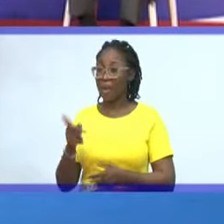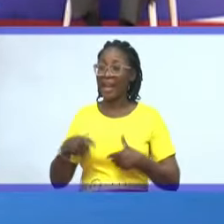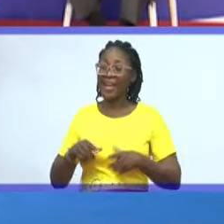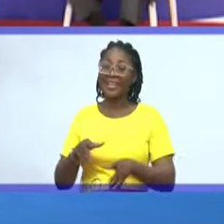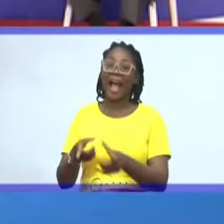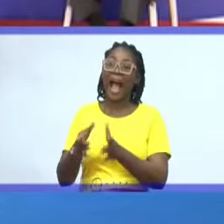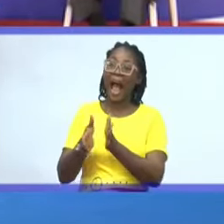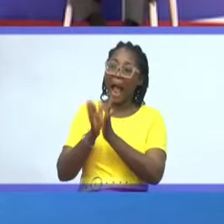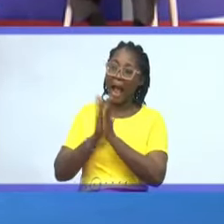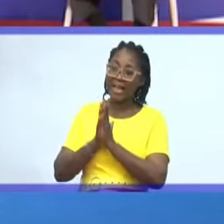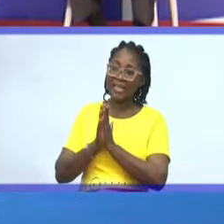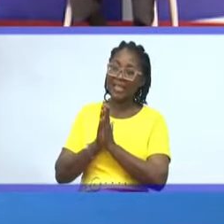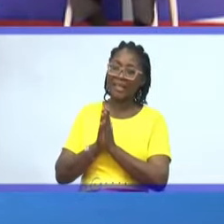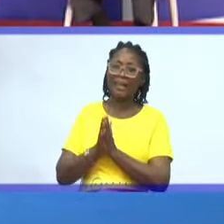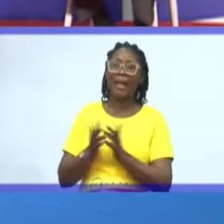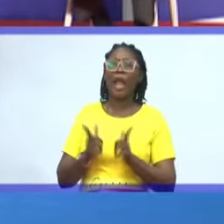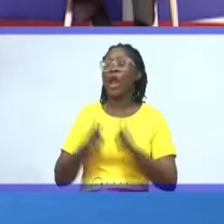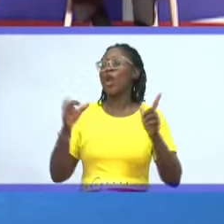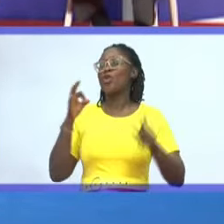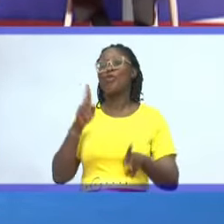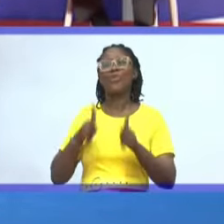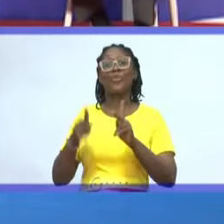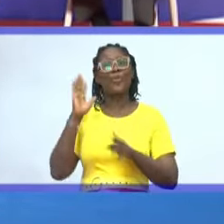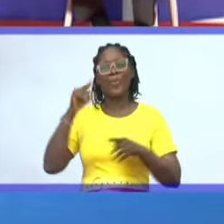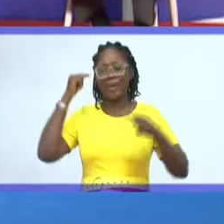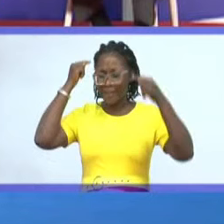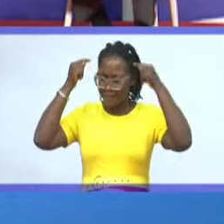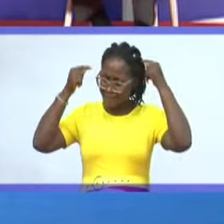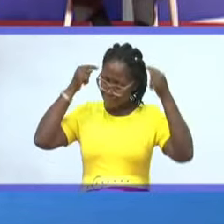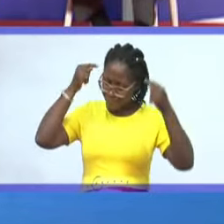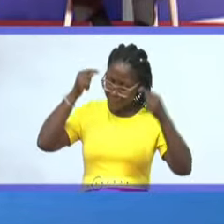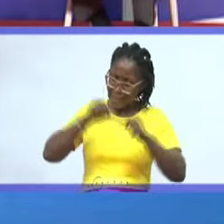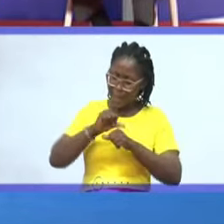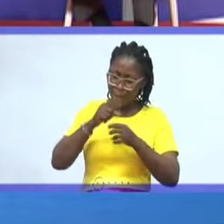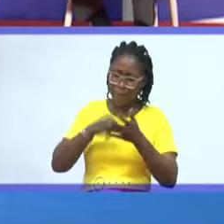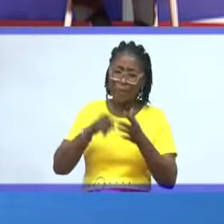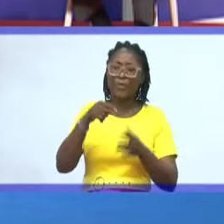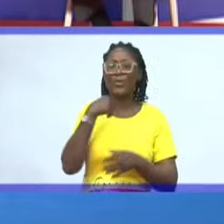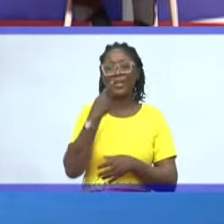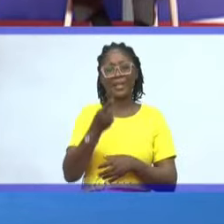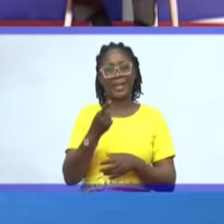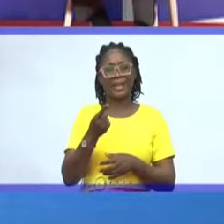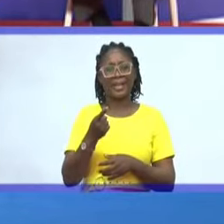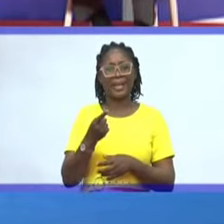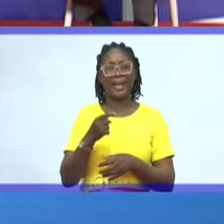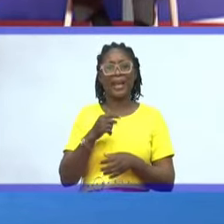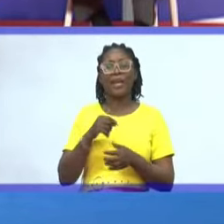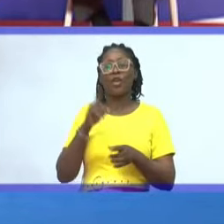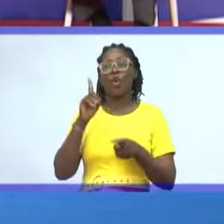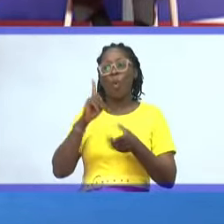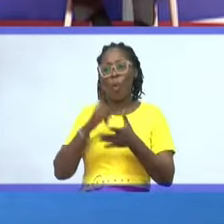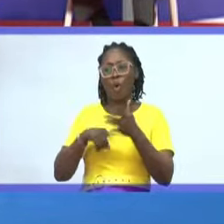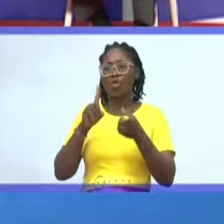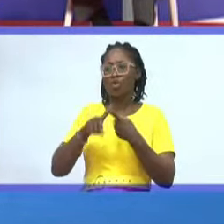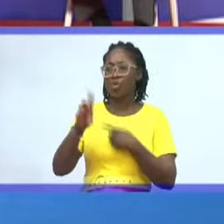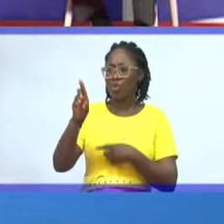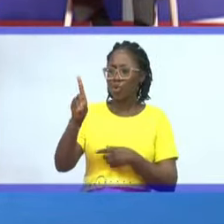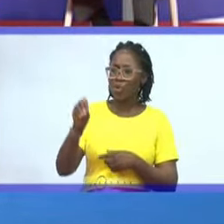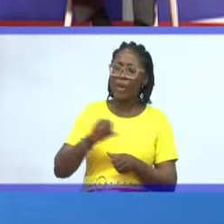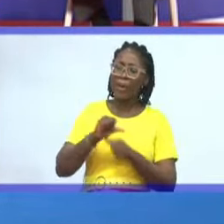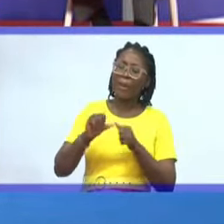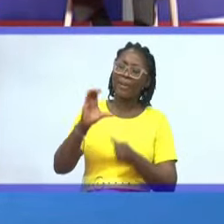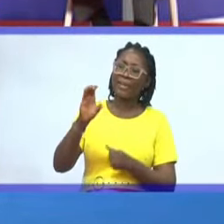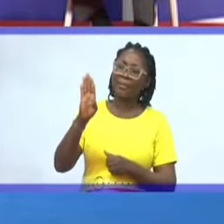of people will be wondering, already thinking about what you said, what you do about the CBN, and maybe